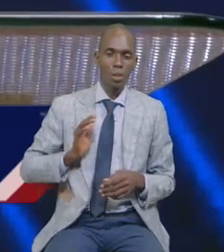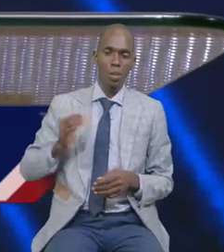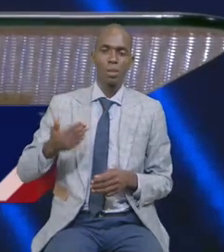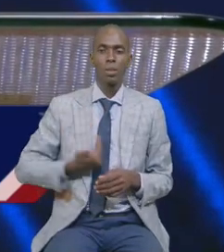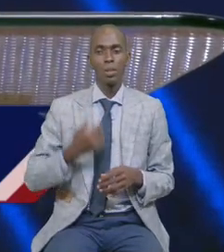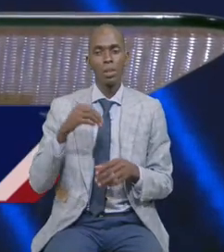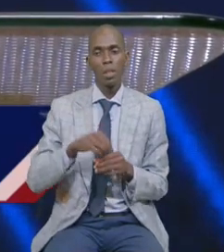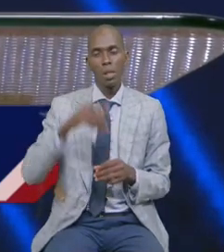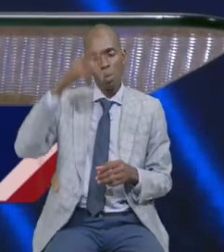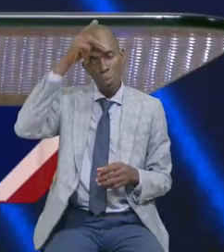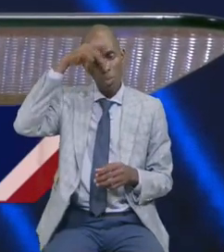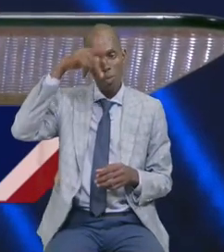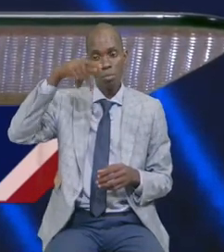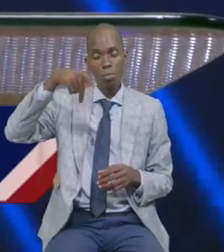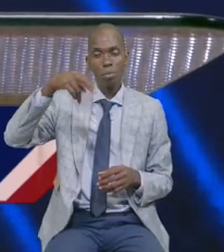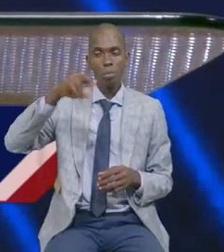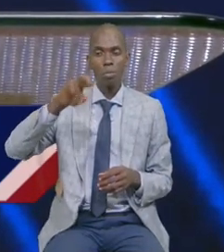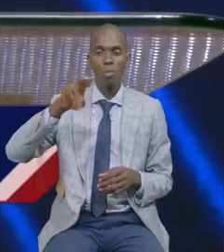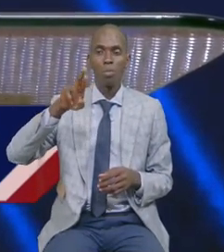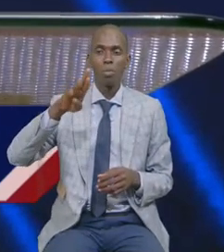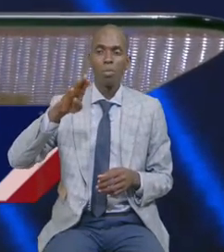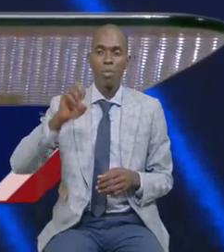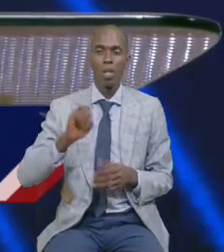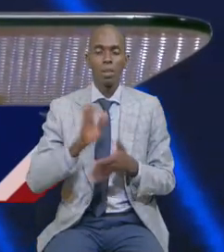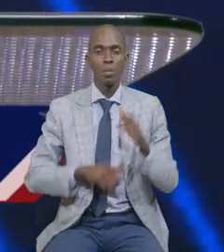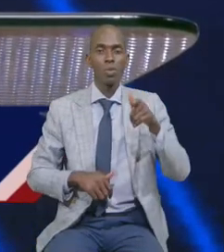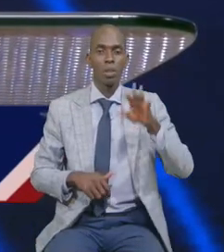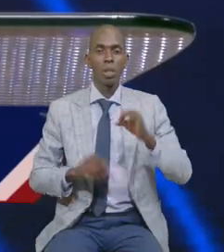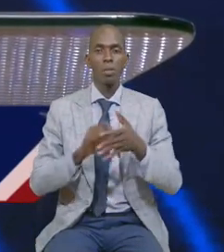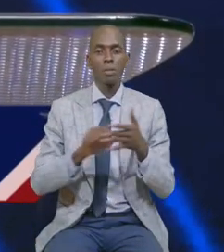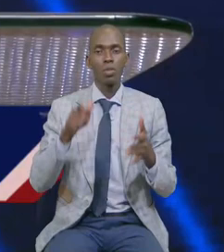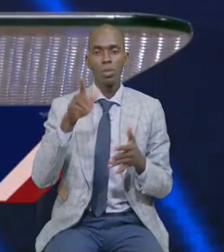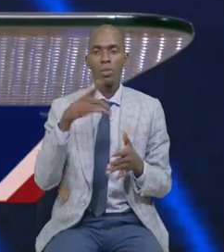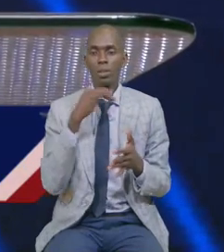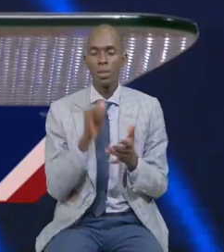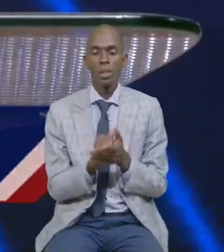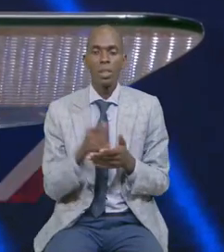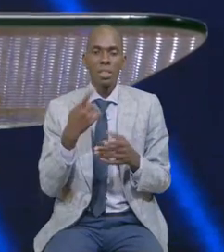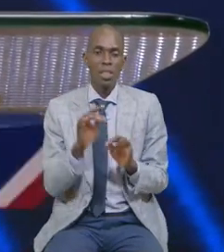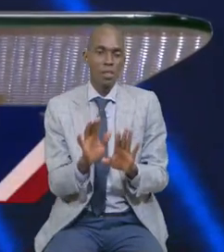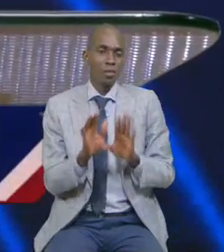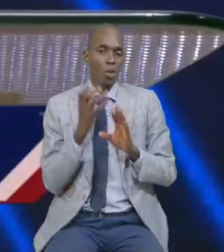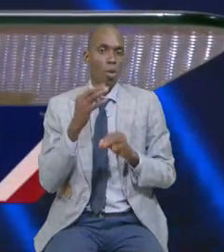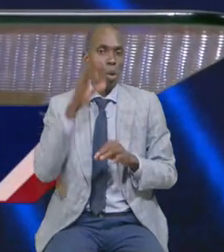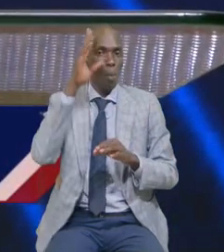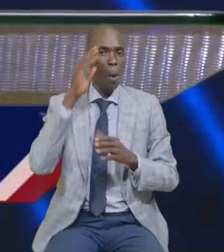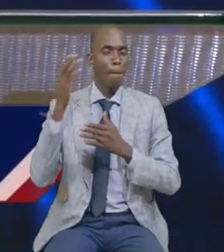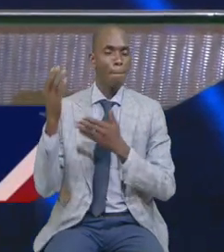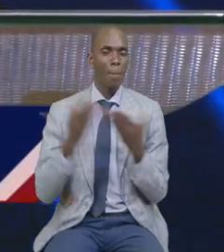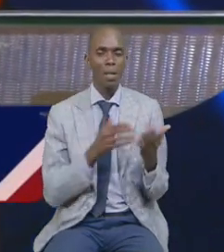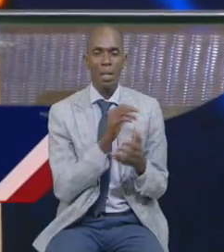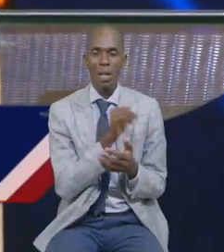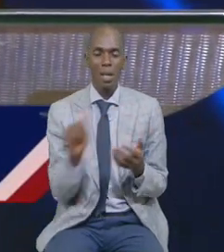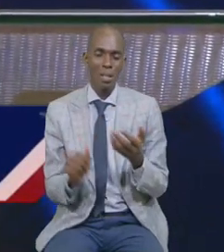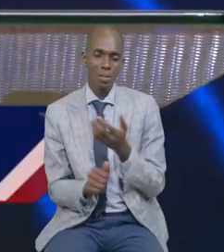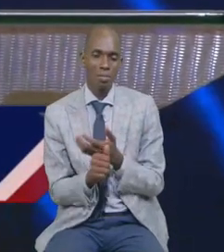us in Proverbs chapter 29, verse 25, it says, the fear of man bringeth a snare.